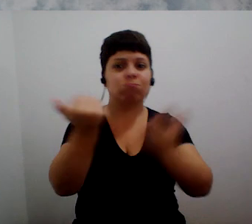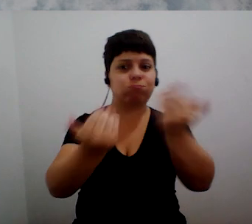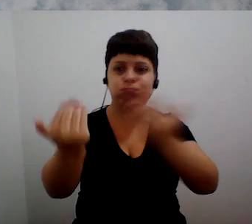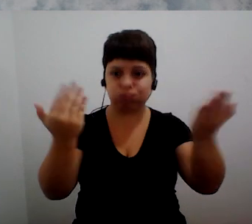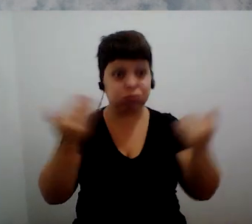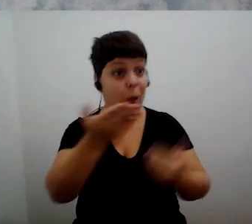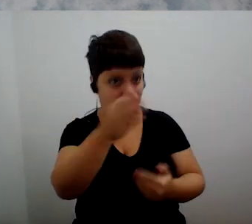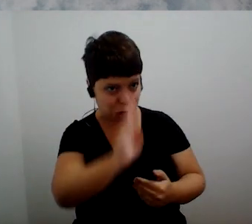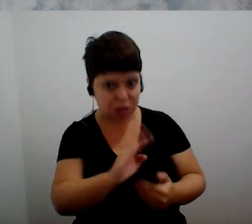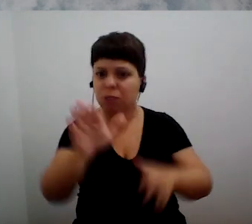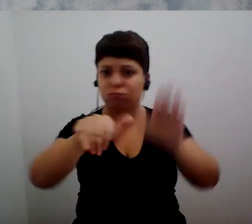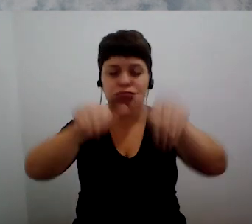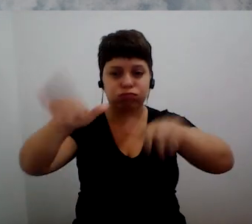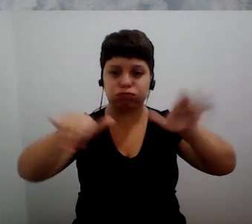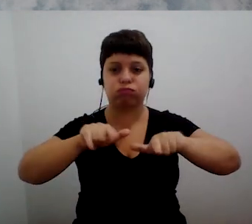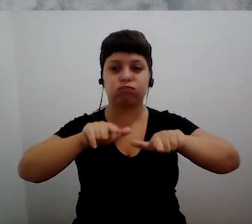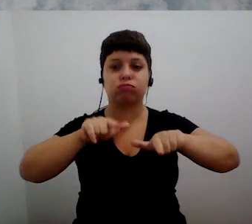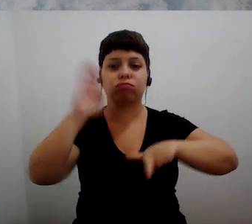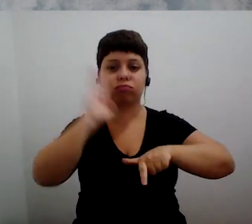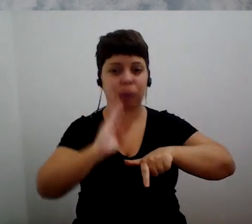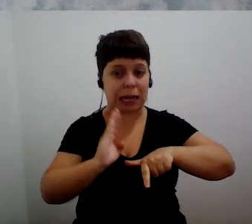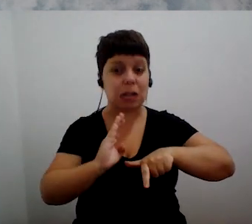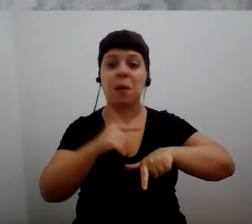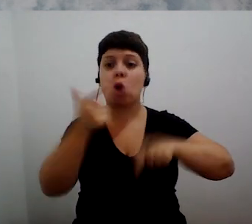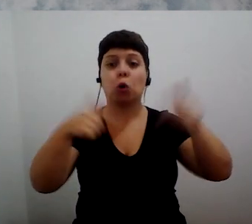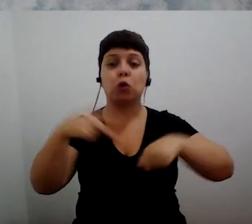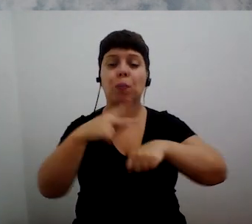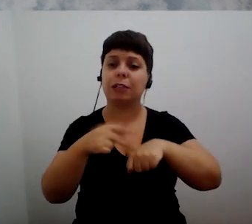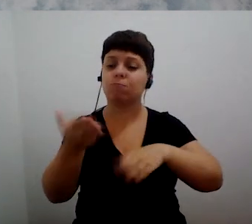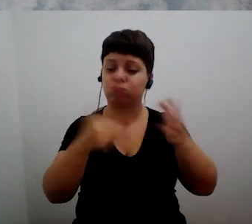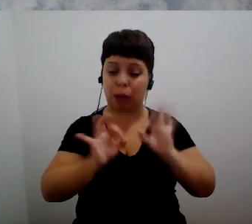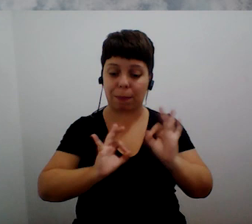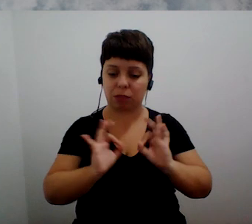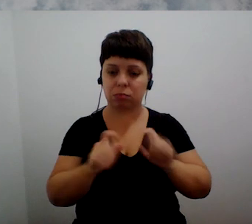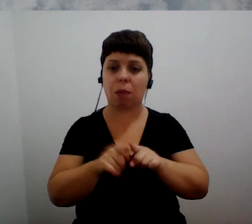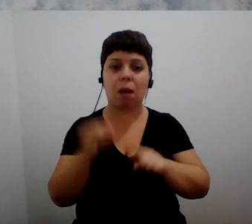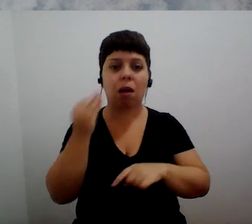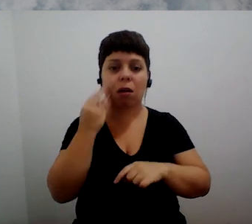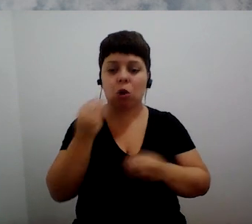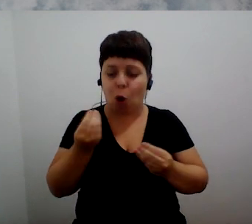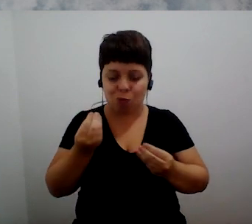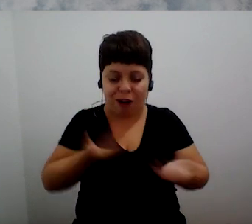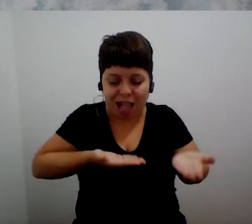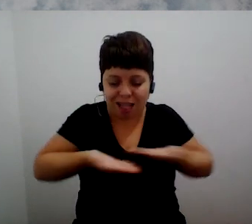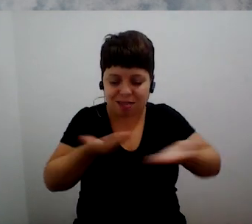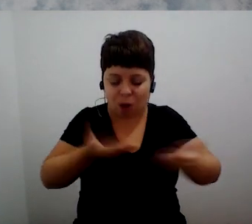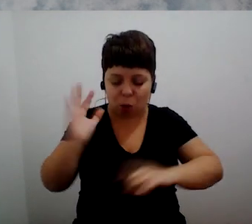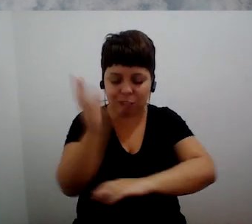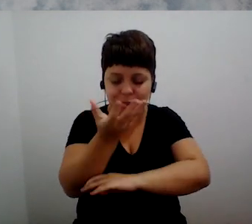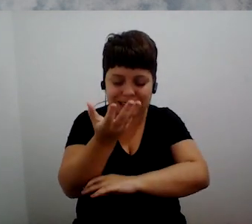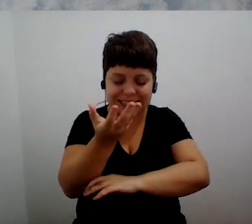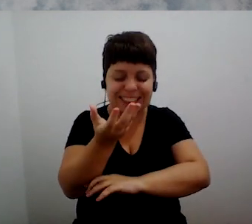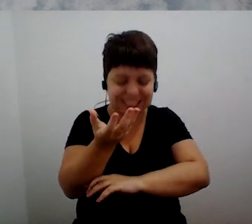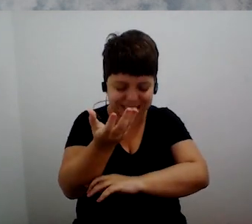the efforts to redefine our relationship with nature, to assess and develop our economic